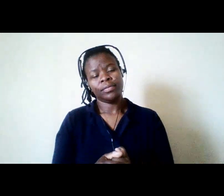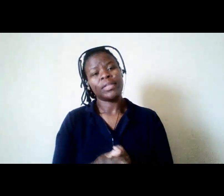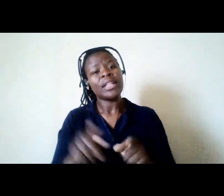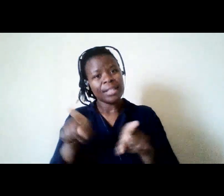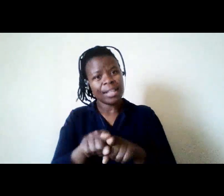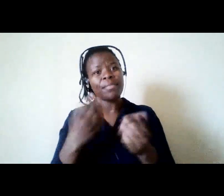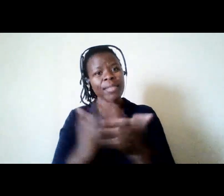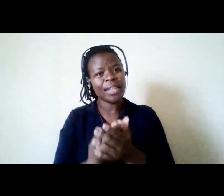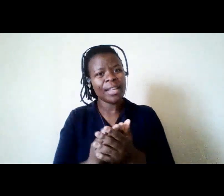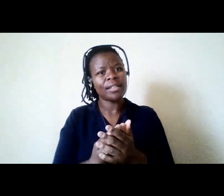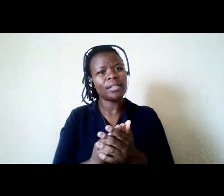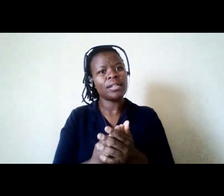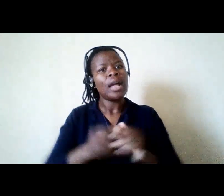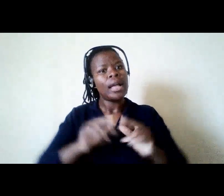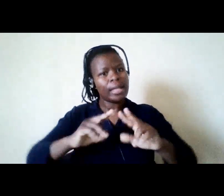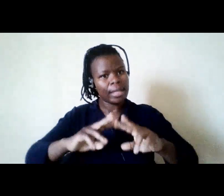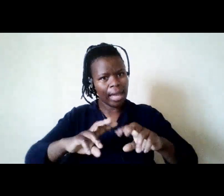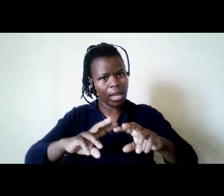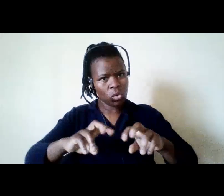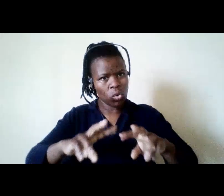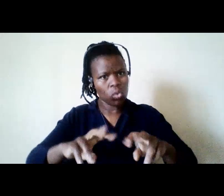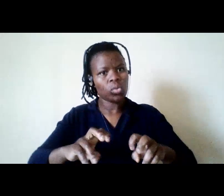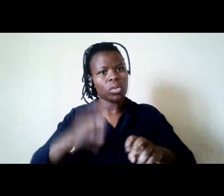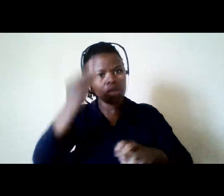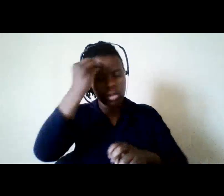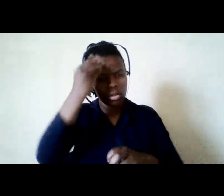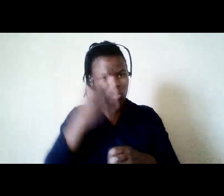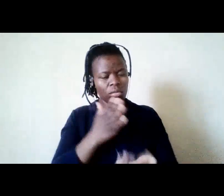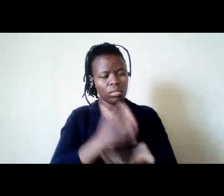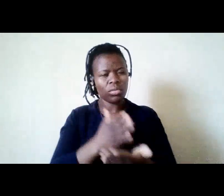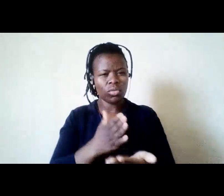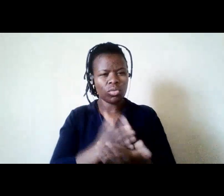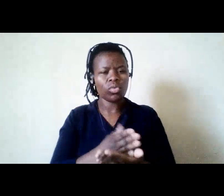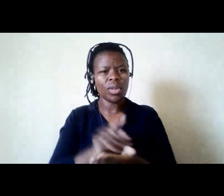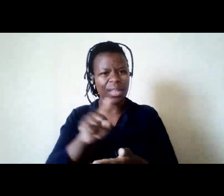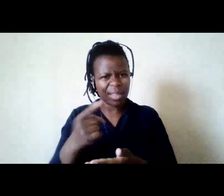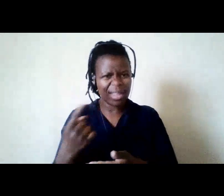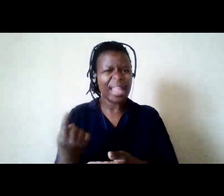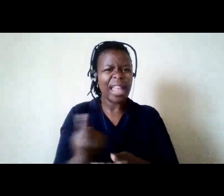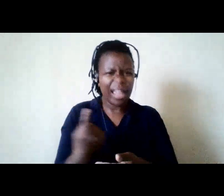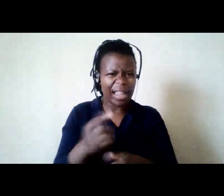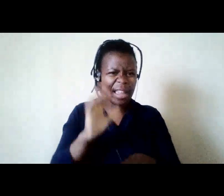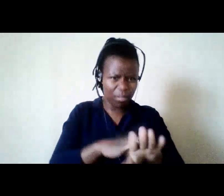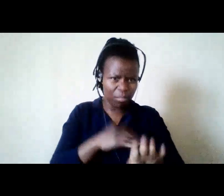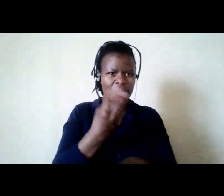above. So it's a thing. It's a thing that isolation really impacts on the child.